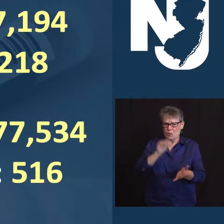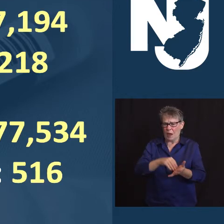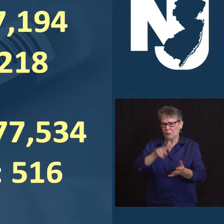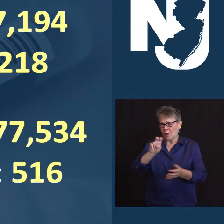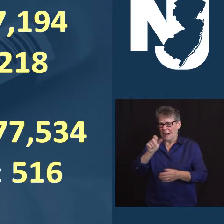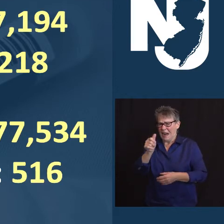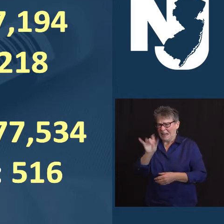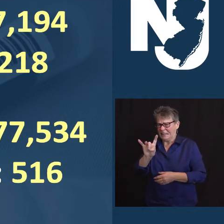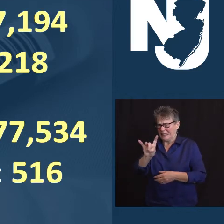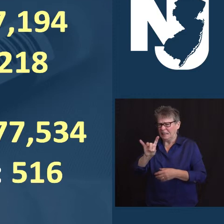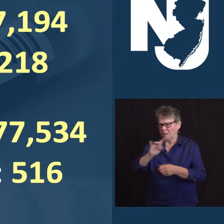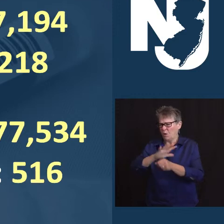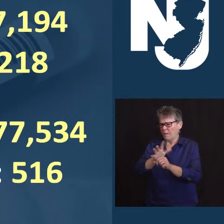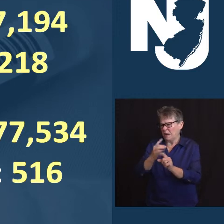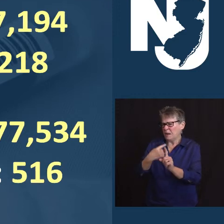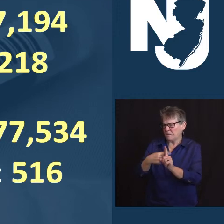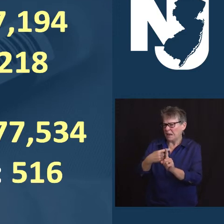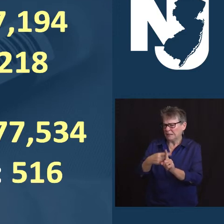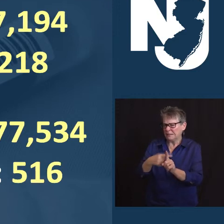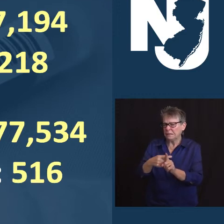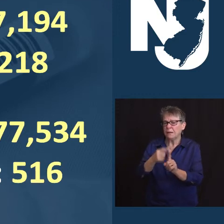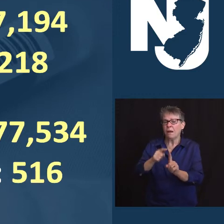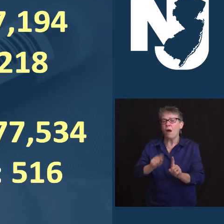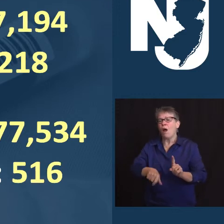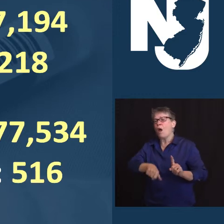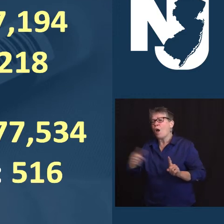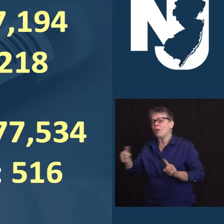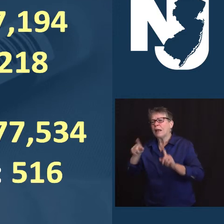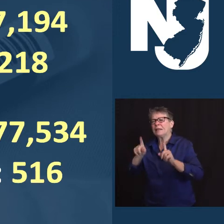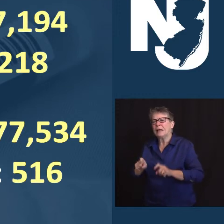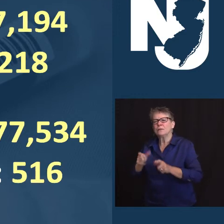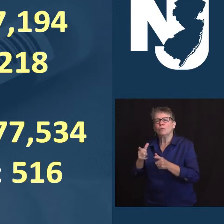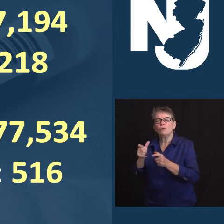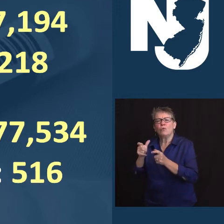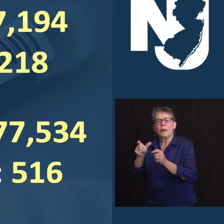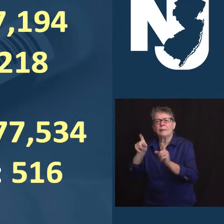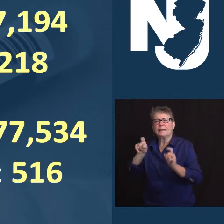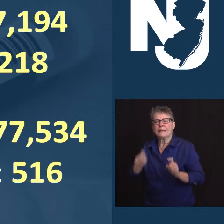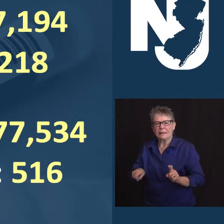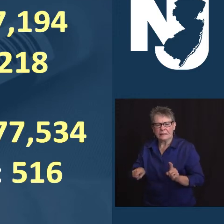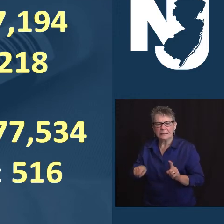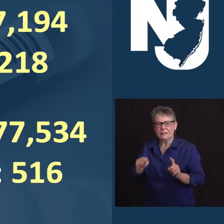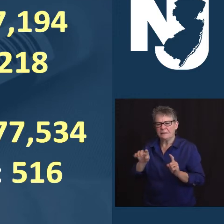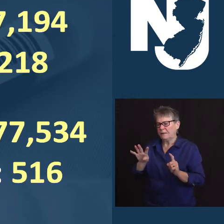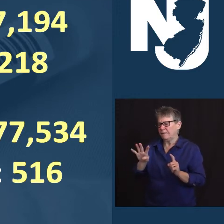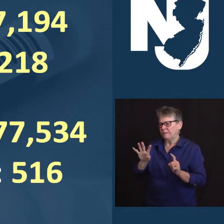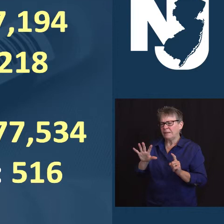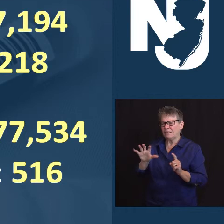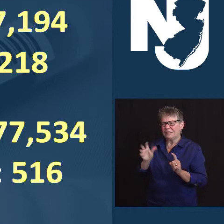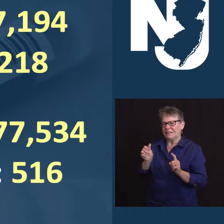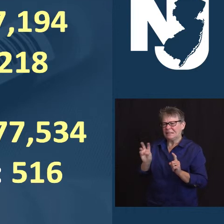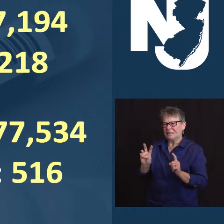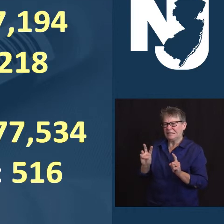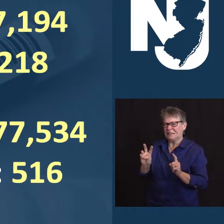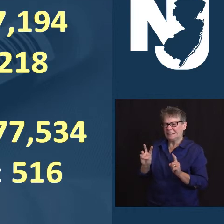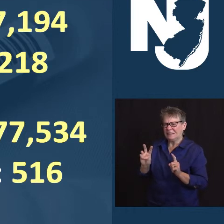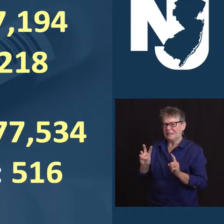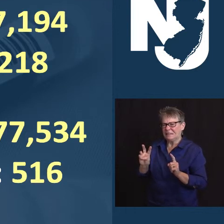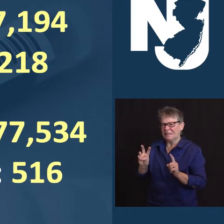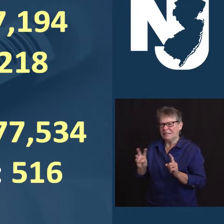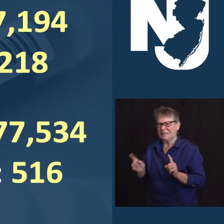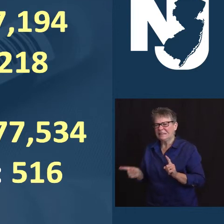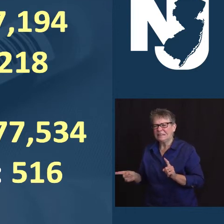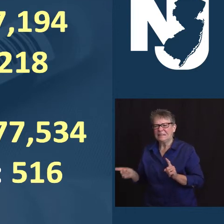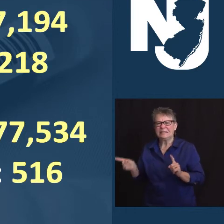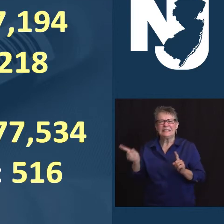tests. We know that there's an electronic lab reporting issue, so as I say, the numbers I think are lower on the PCR side at least than they should